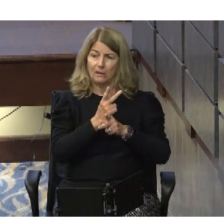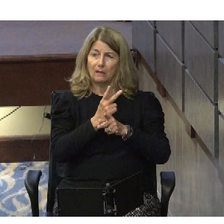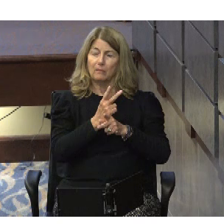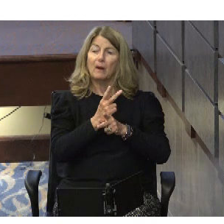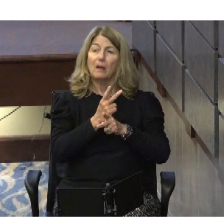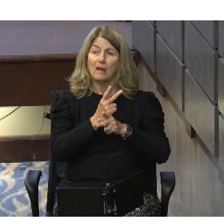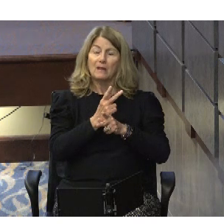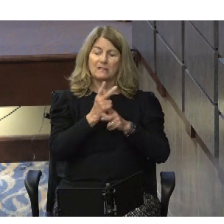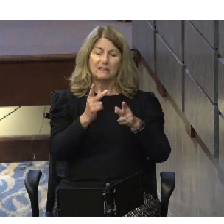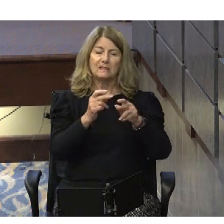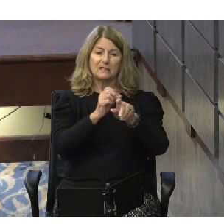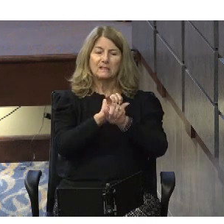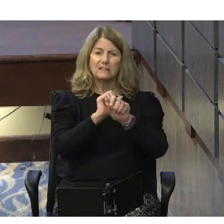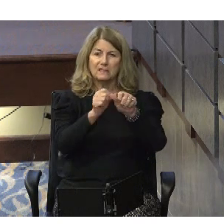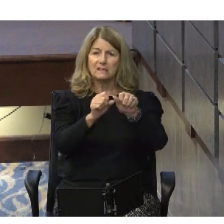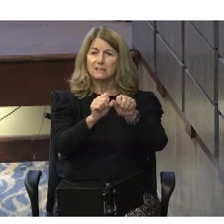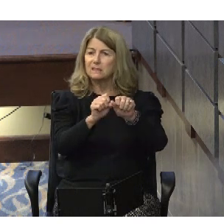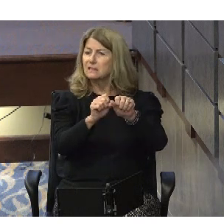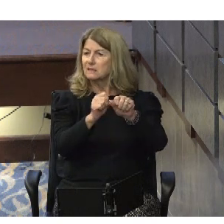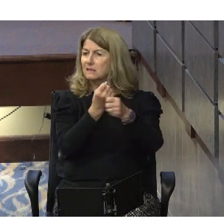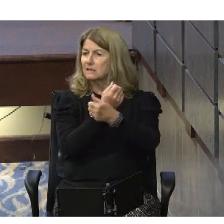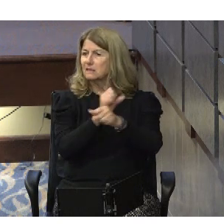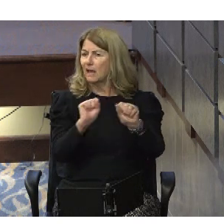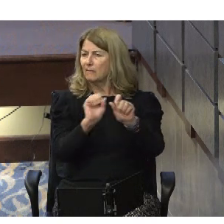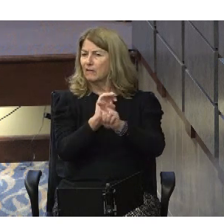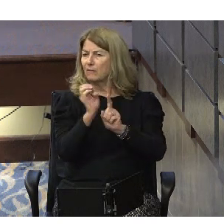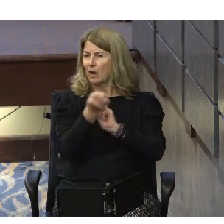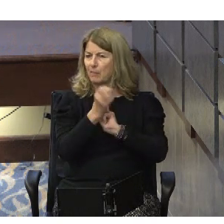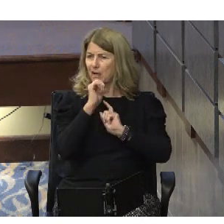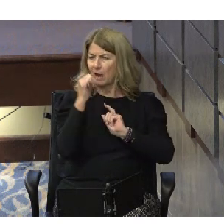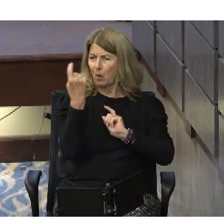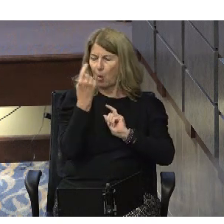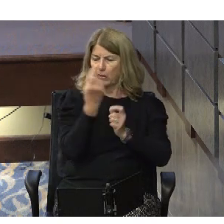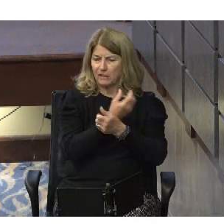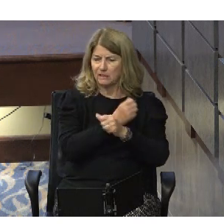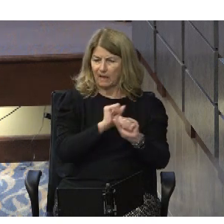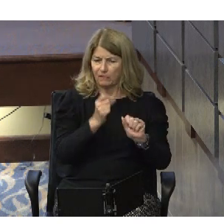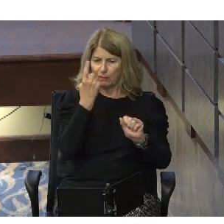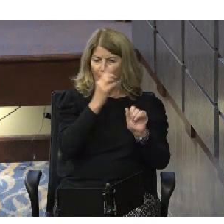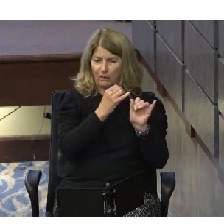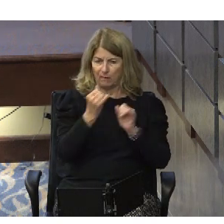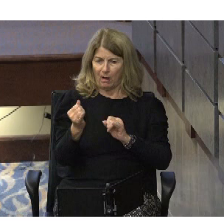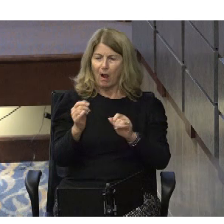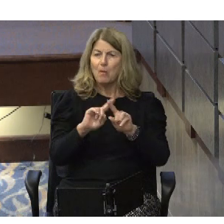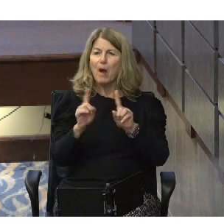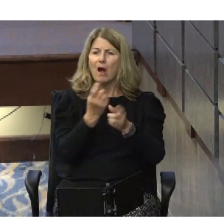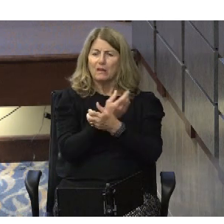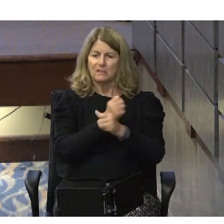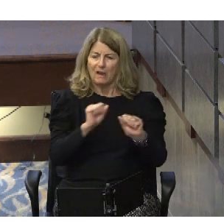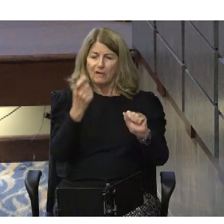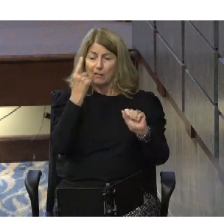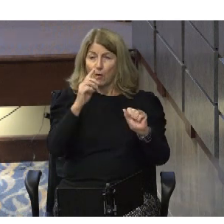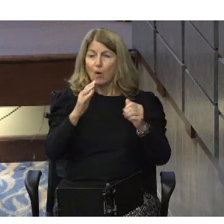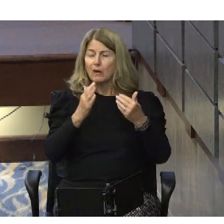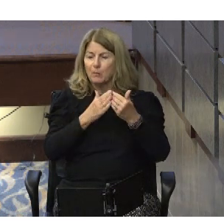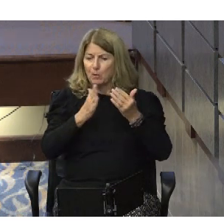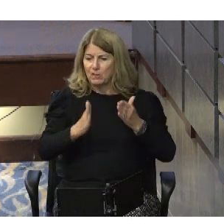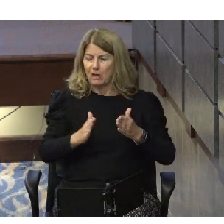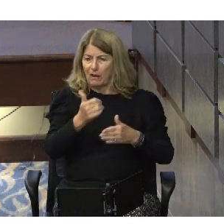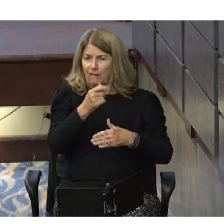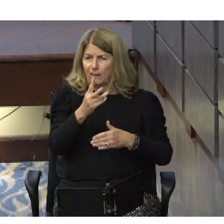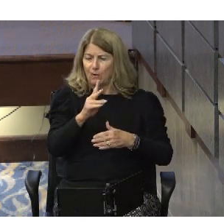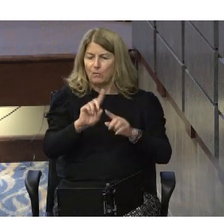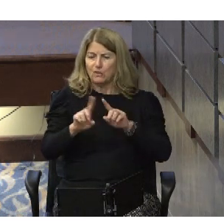I think also it's not just about the safety of these individuals, it's also about the safety of the surrounding communities. There's a few different groups that we will